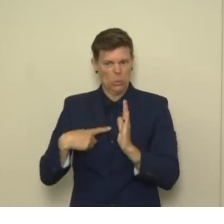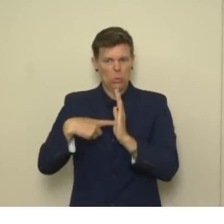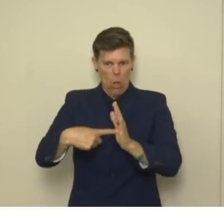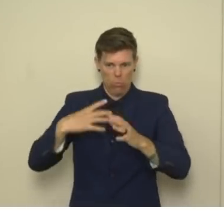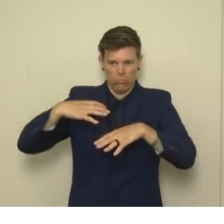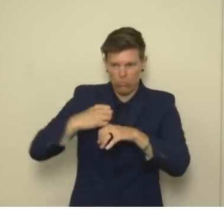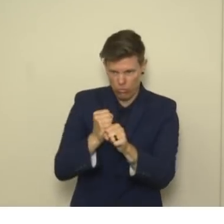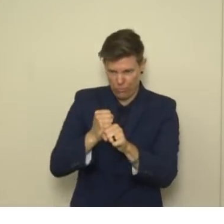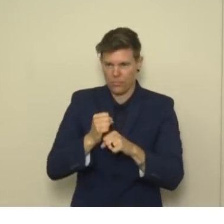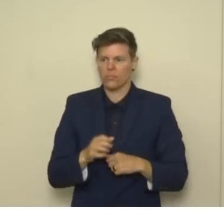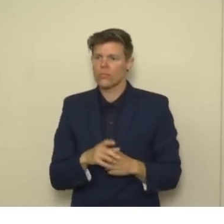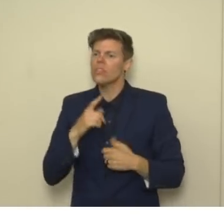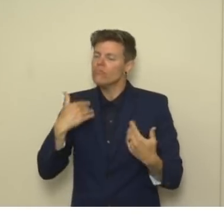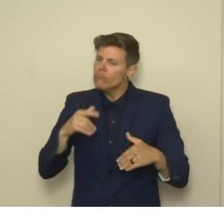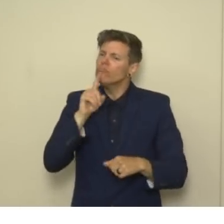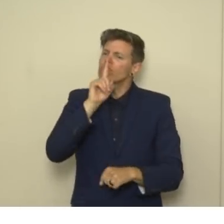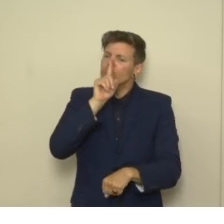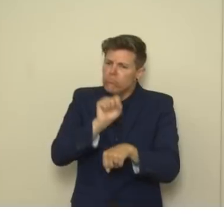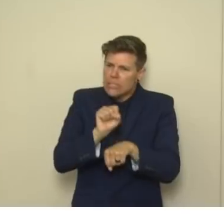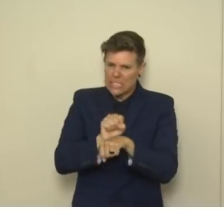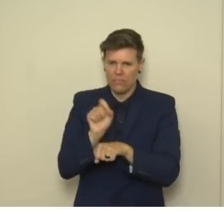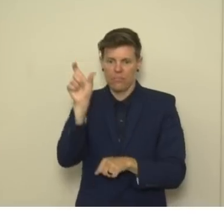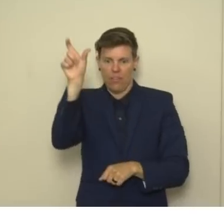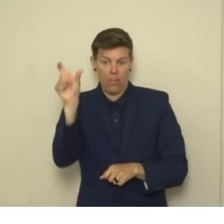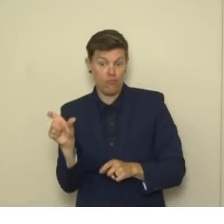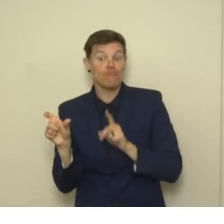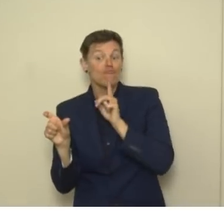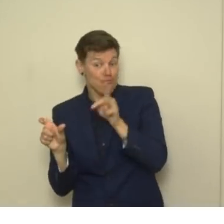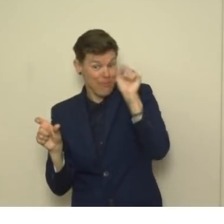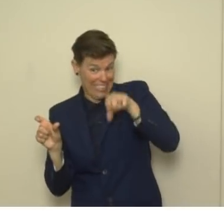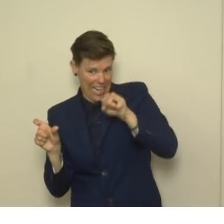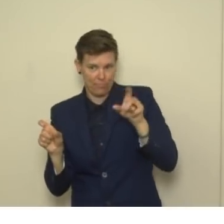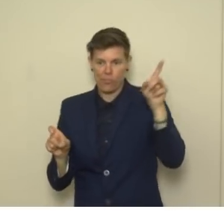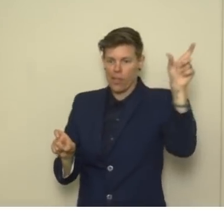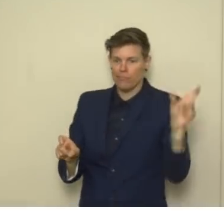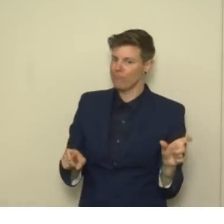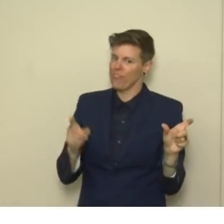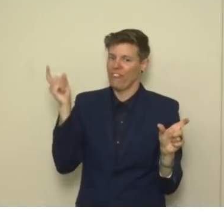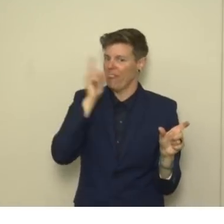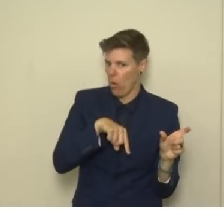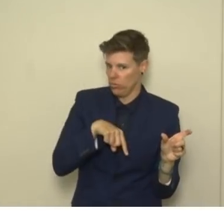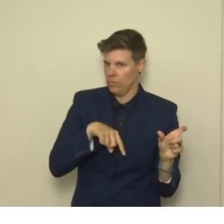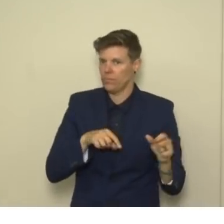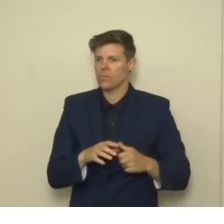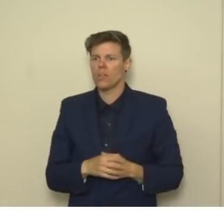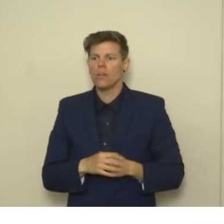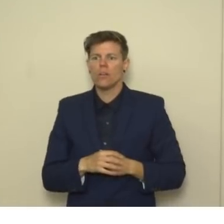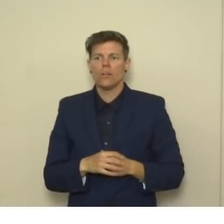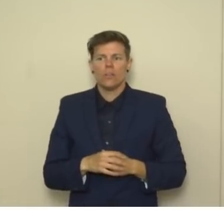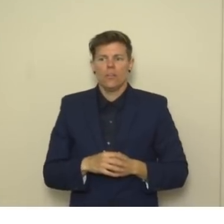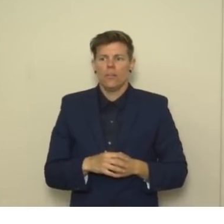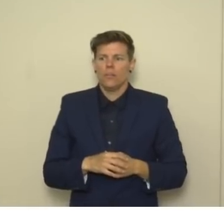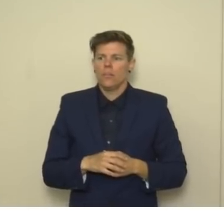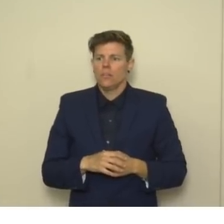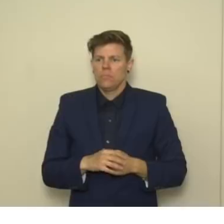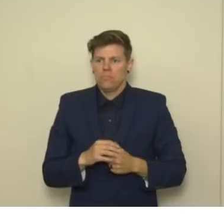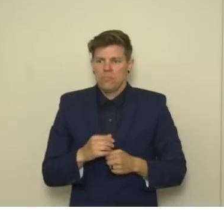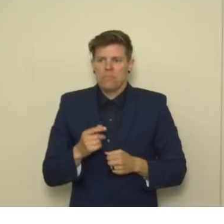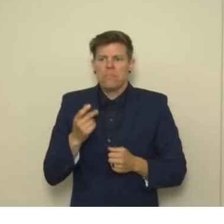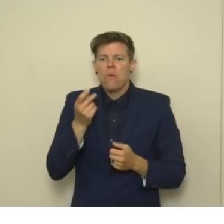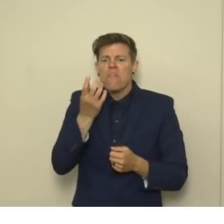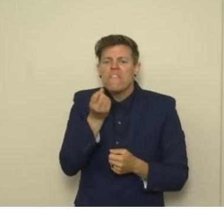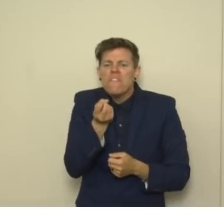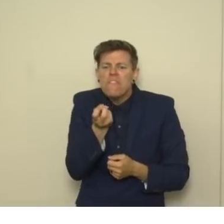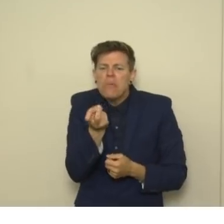reality is. Only a tiny fraction of people infected with COVID-19 have died from